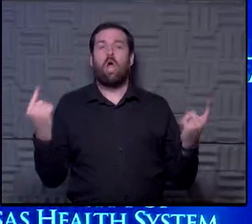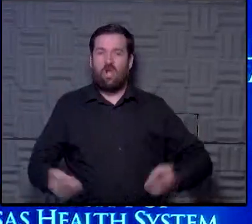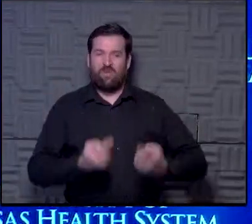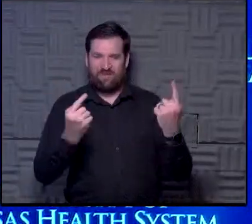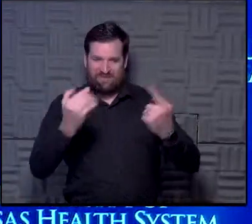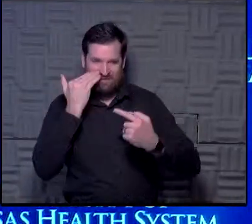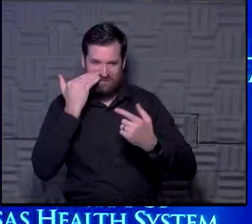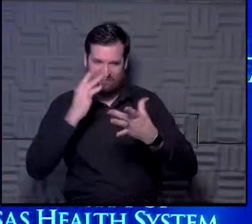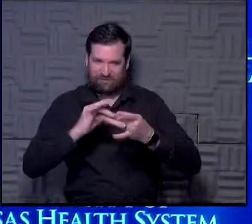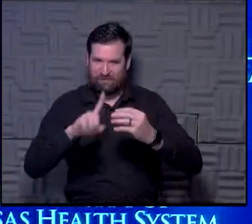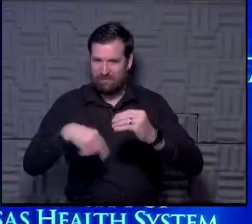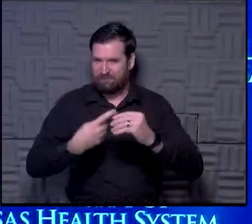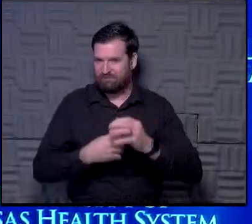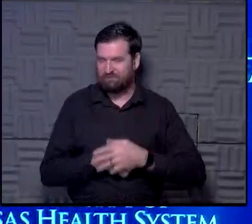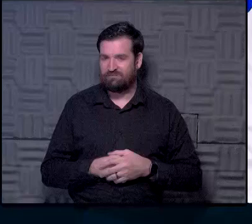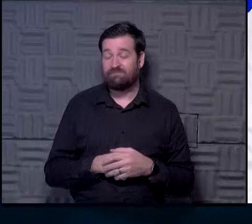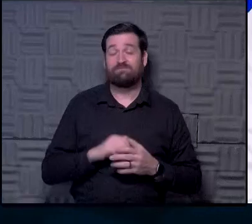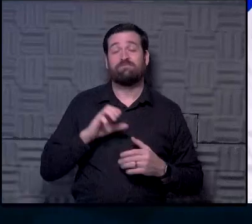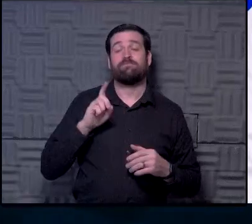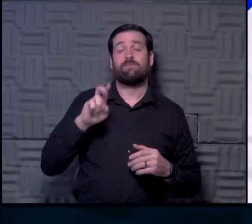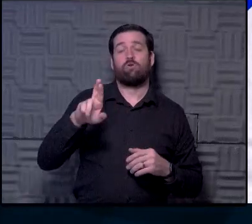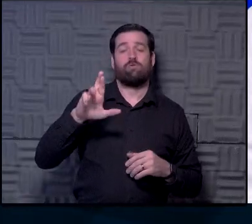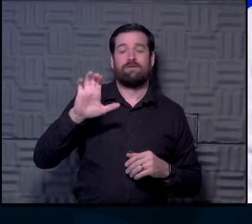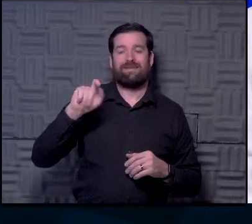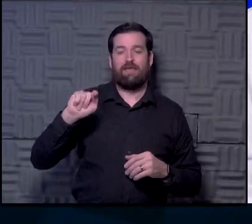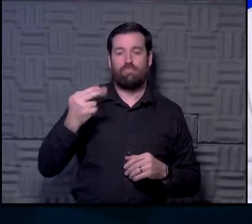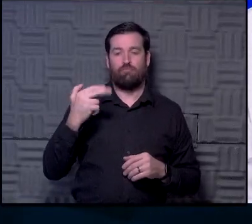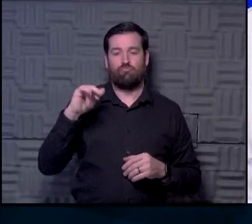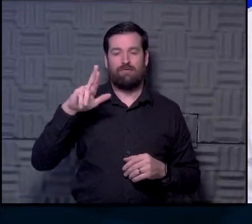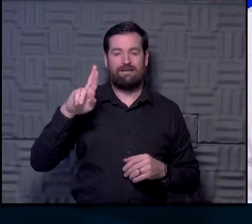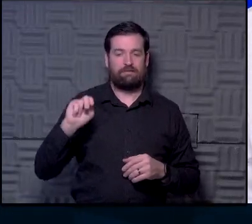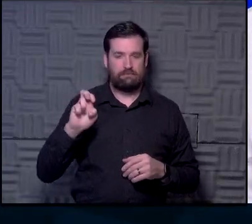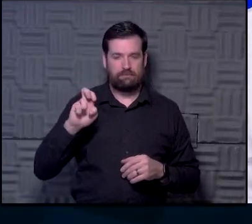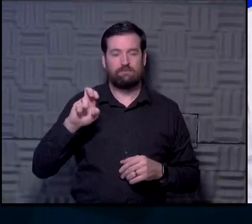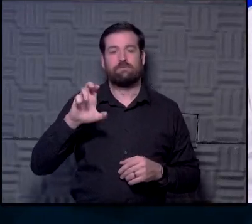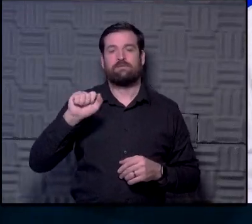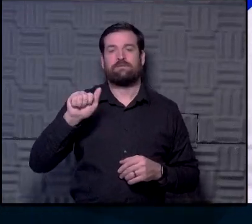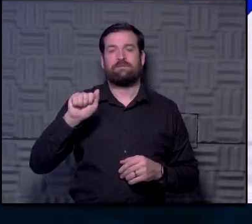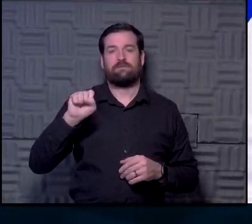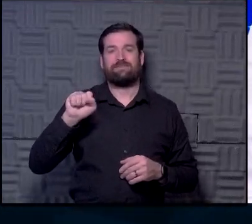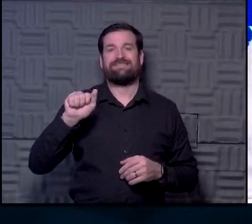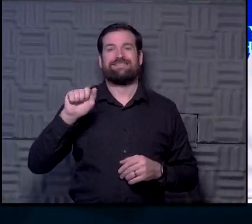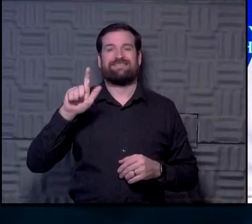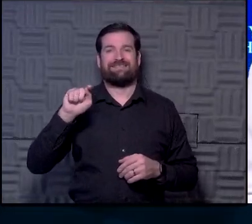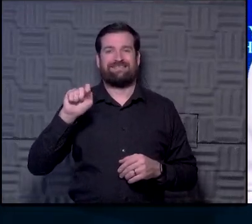knows what they're talking about, and that's Dr. Catherine Satterwhite. Catherine, welcome back.